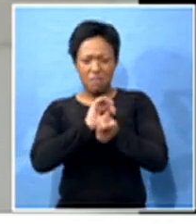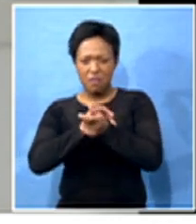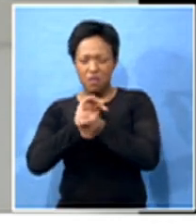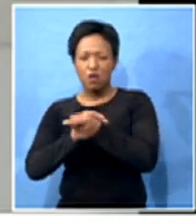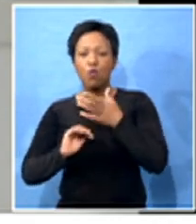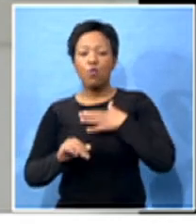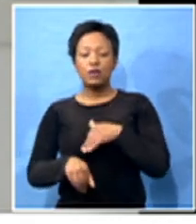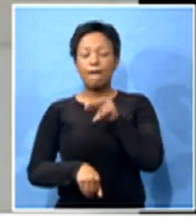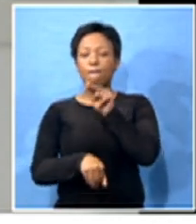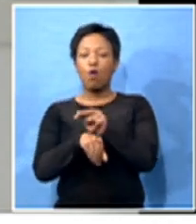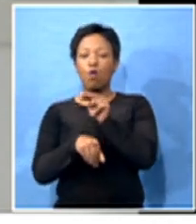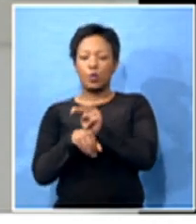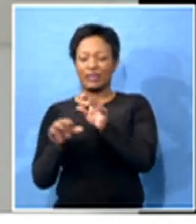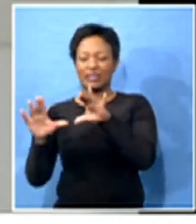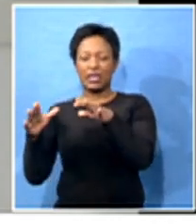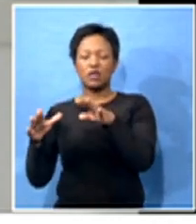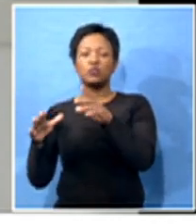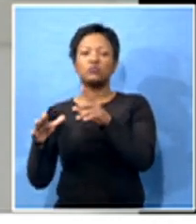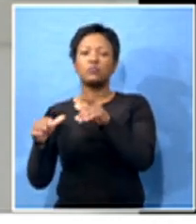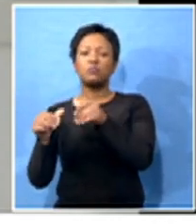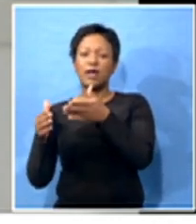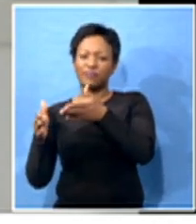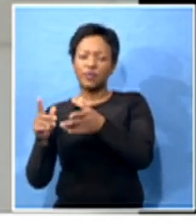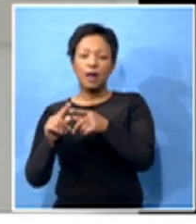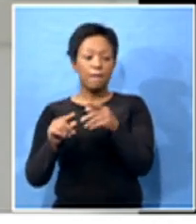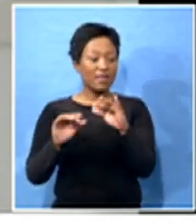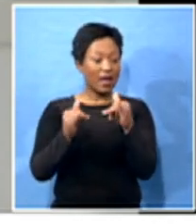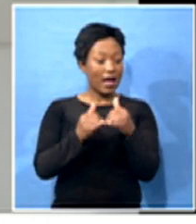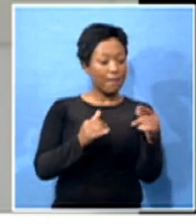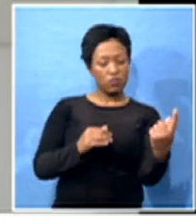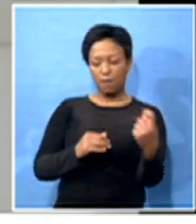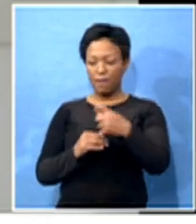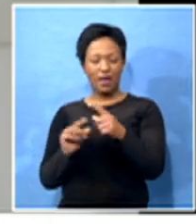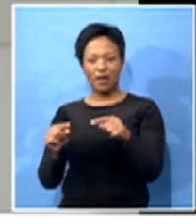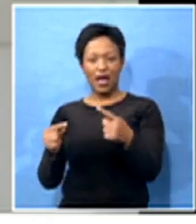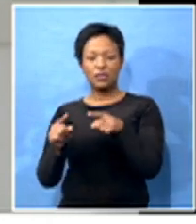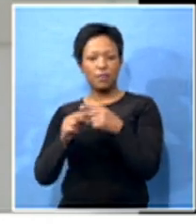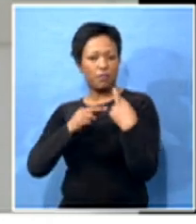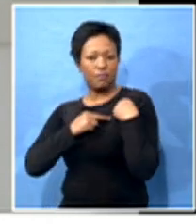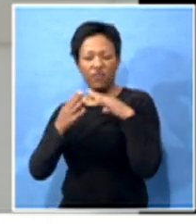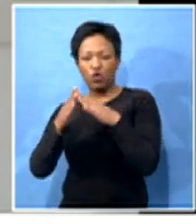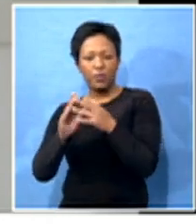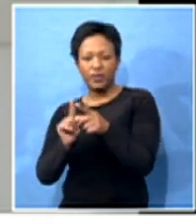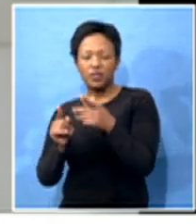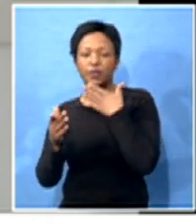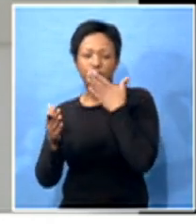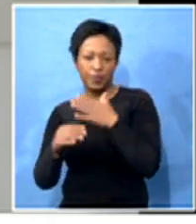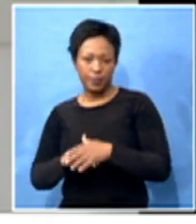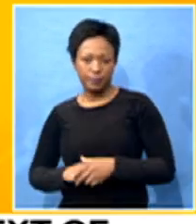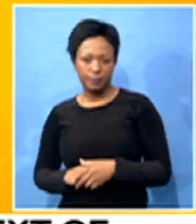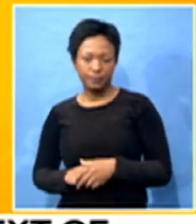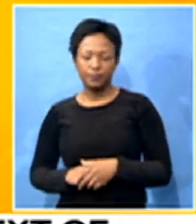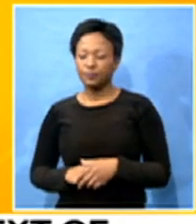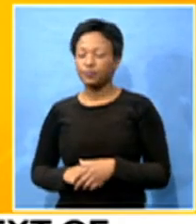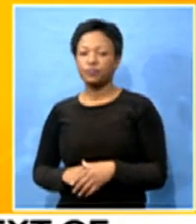be there, but they will be paid by the companies, but accountable to communities. Yeah. So those are our initial demands. You know, and